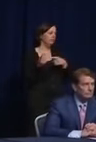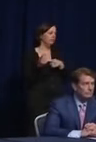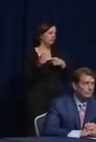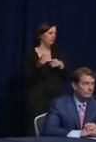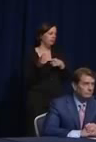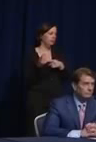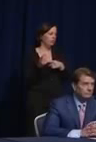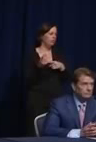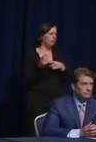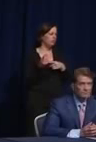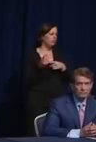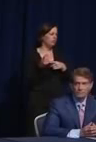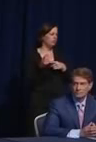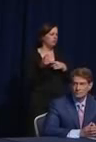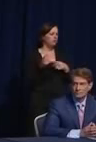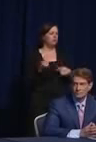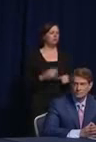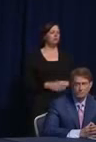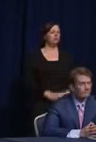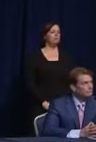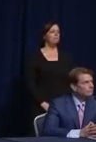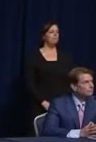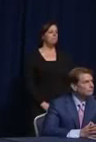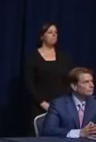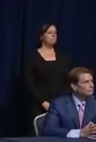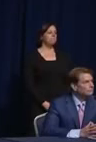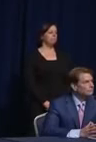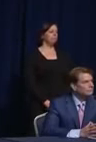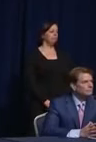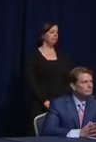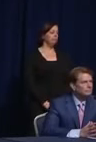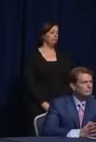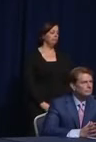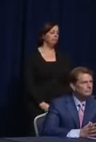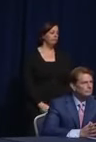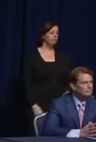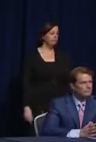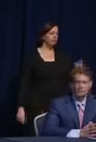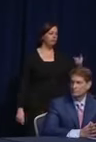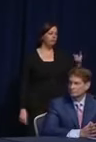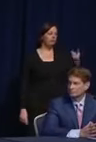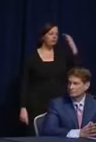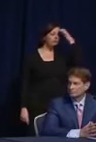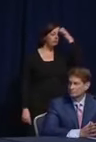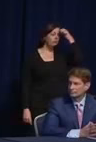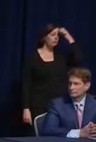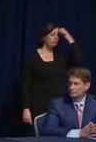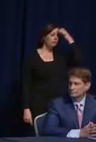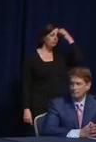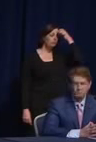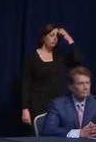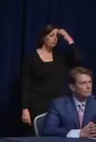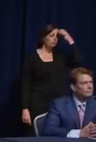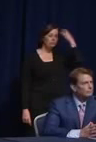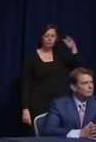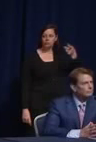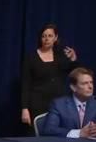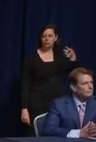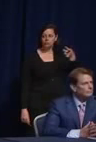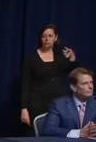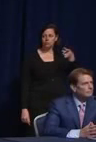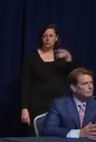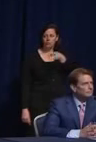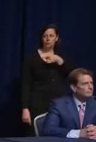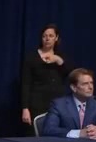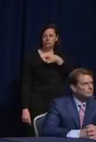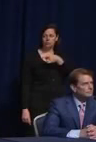to you, but I don't think we've got it off the top. Anybody coming back? If they could be buzz around, just because we've got to go do